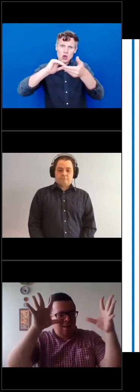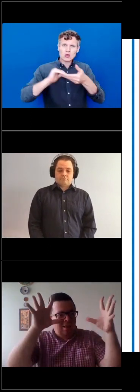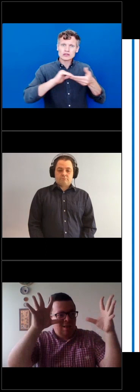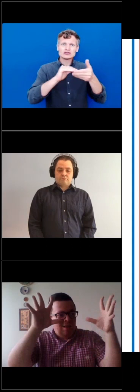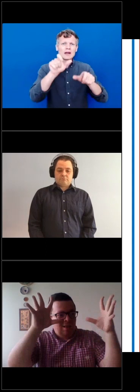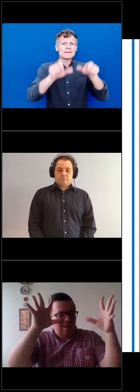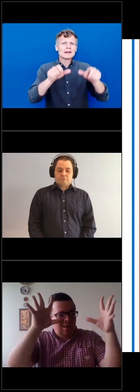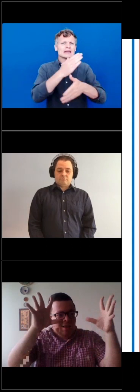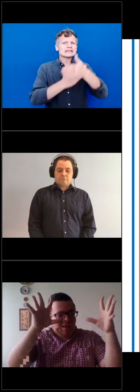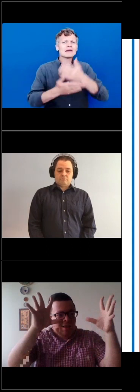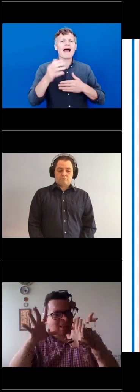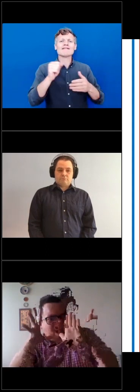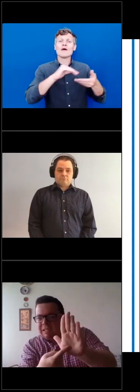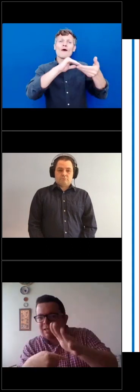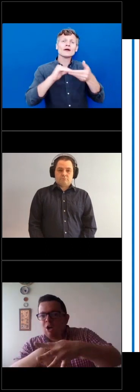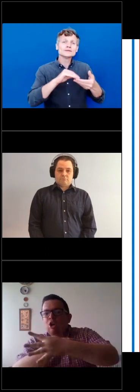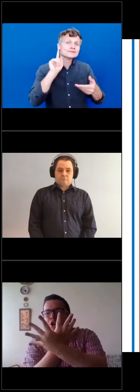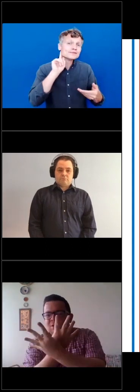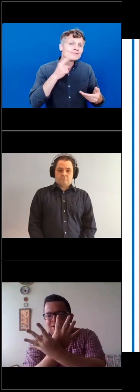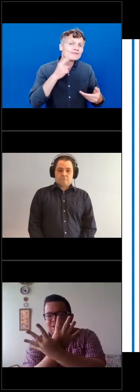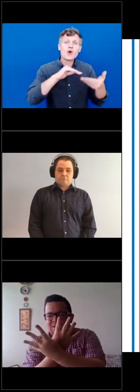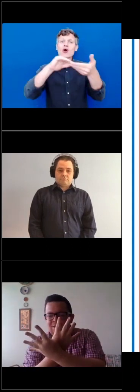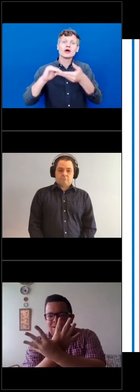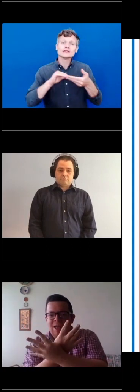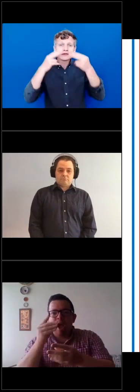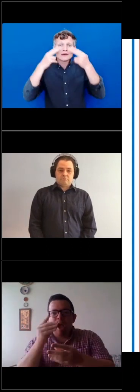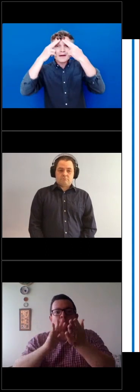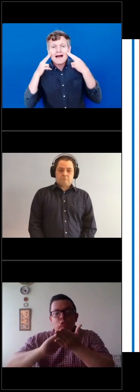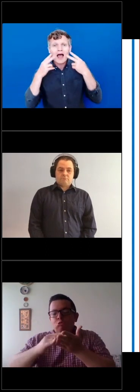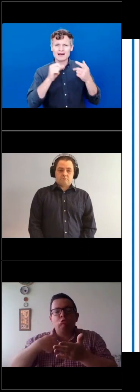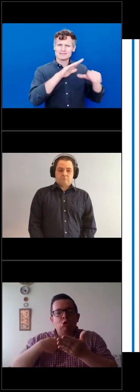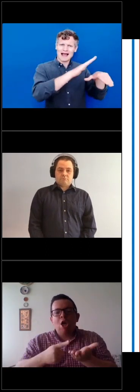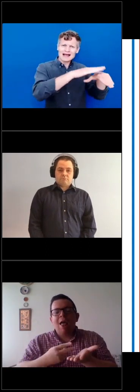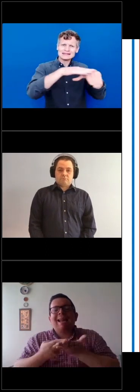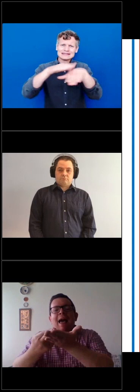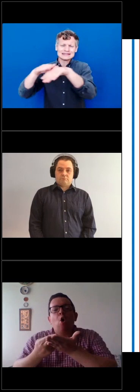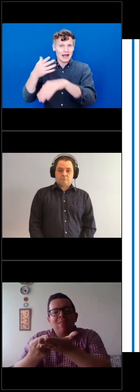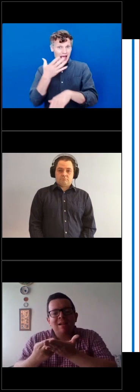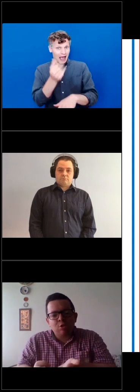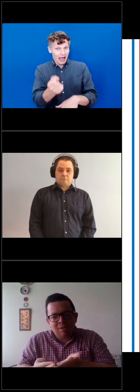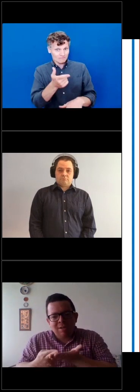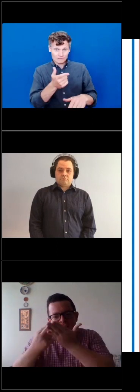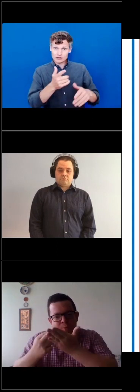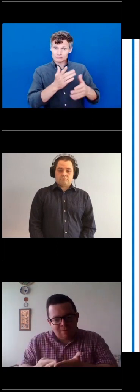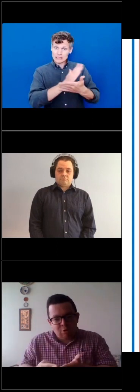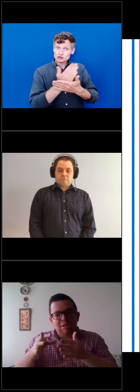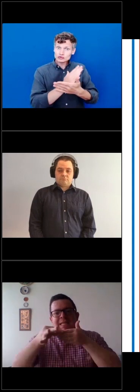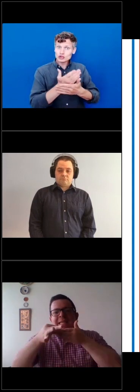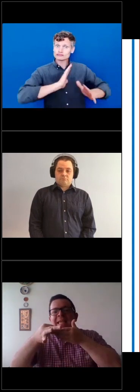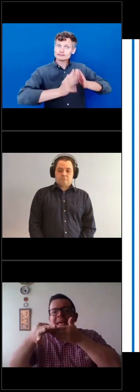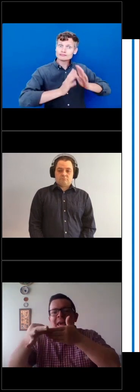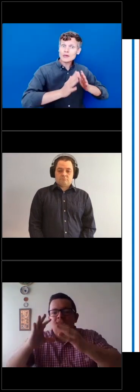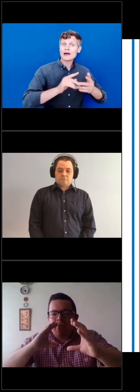if they have subtitles, if they have sign language interpreting, or if they have information in accessibility